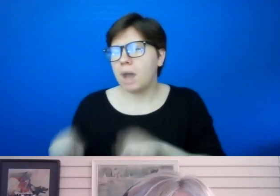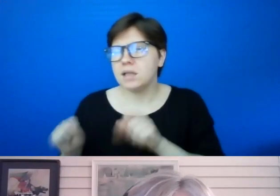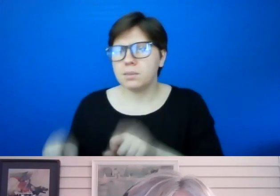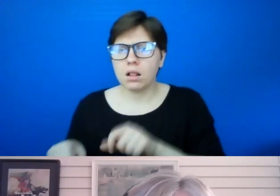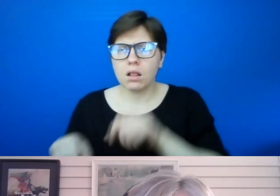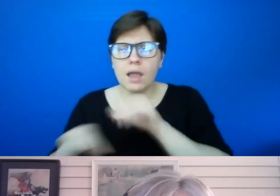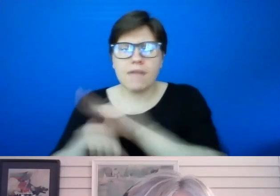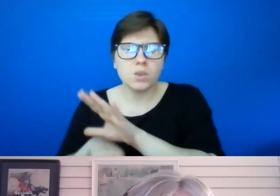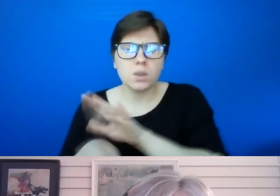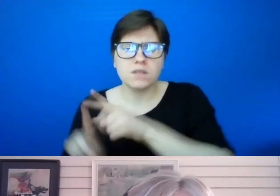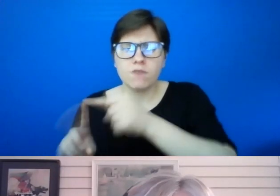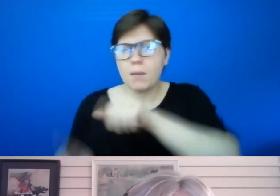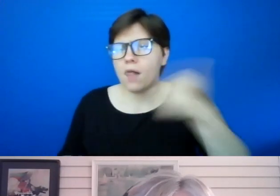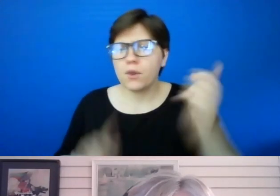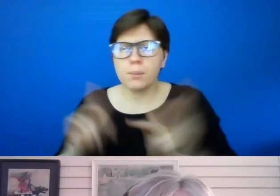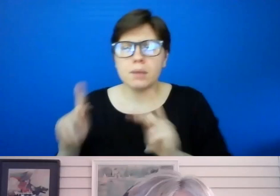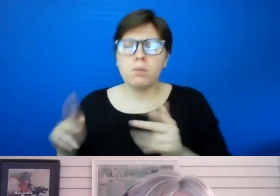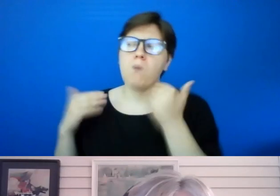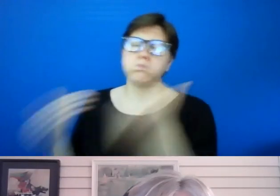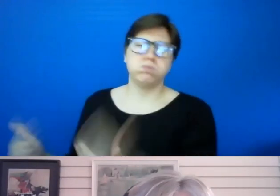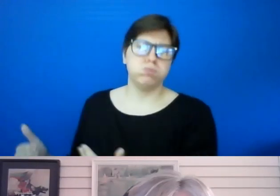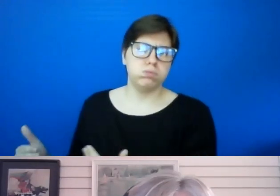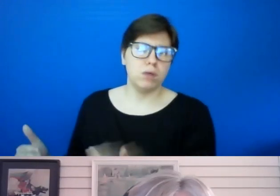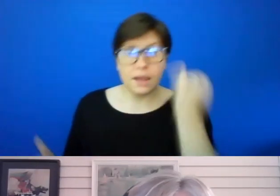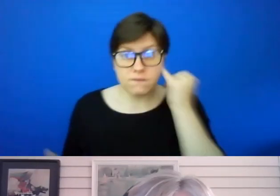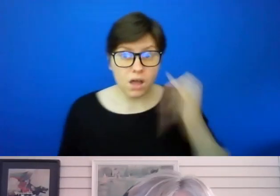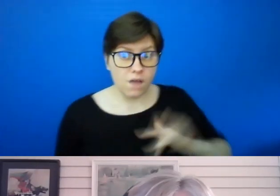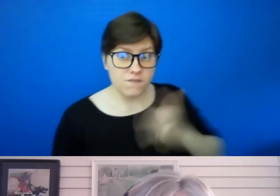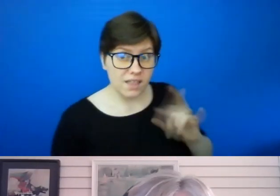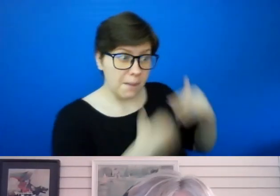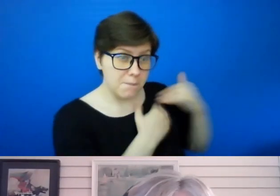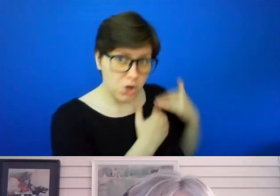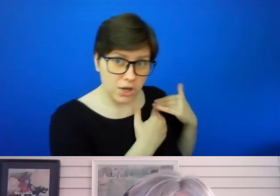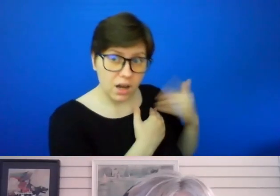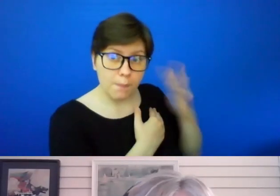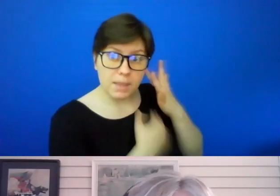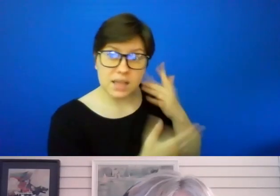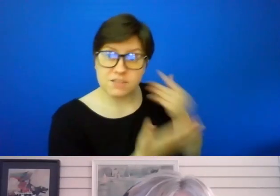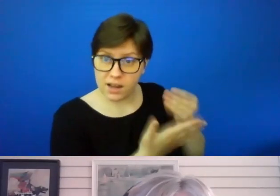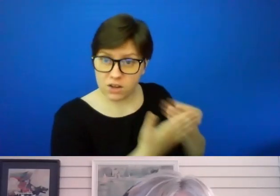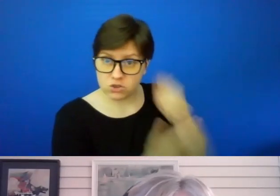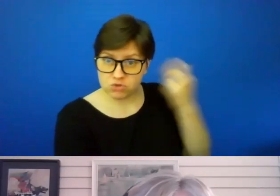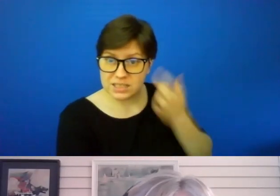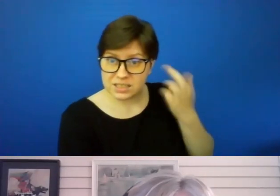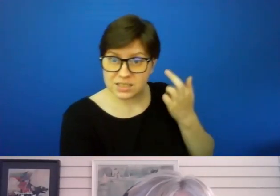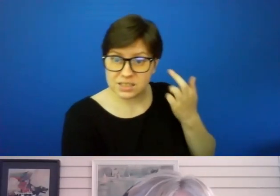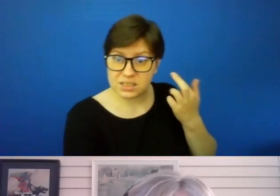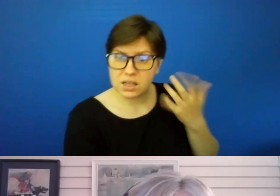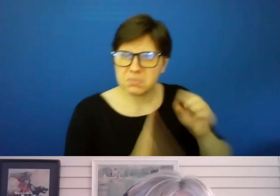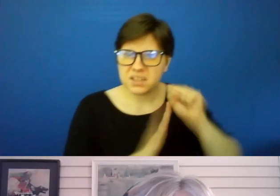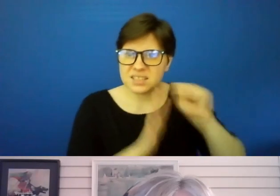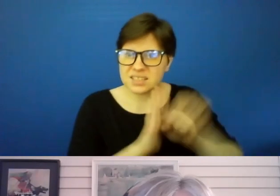influence of other people, you know, if someone feels like a burden because of financial reasons, well, the state should